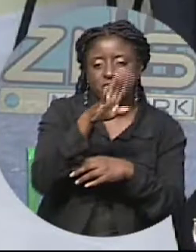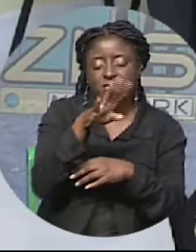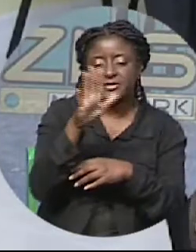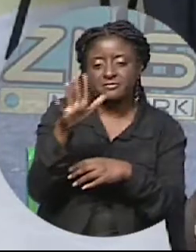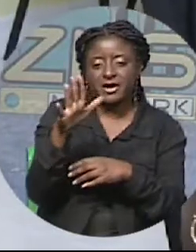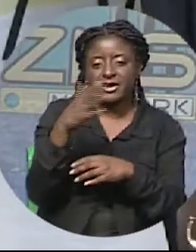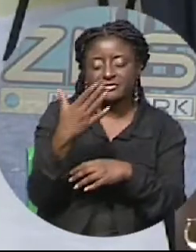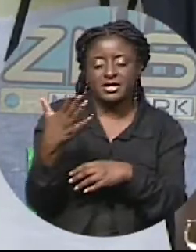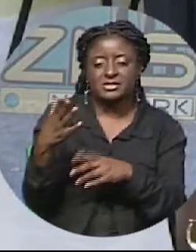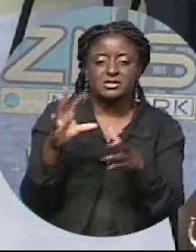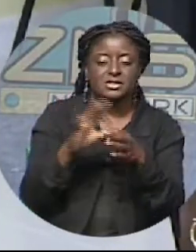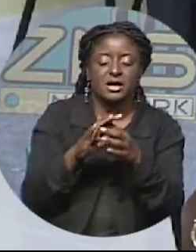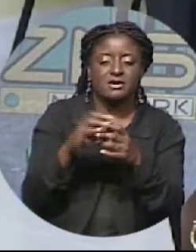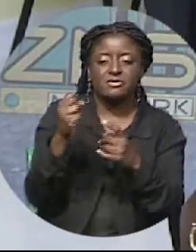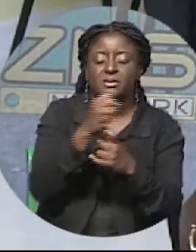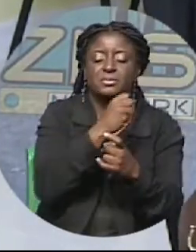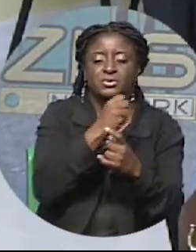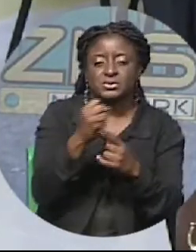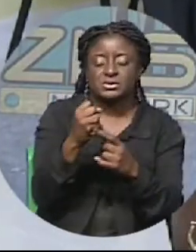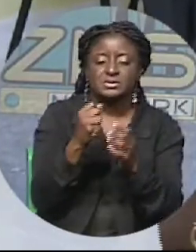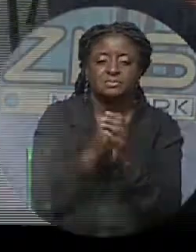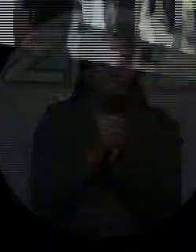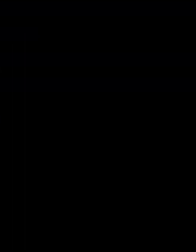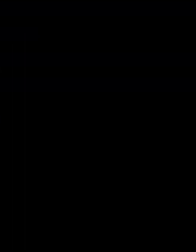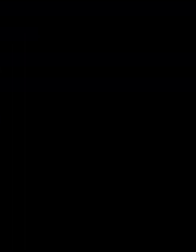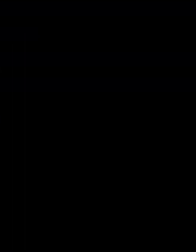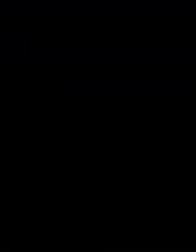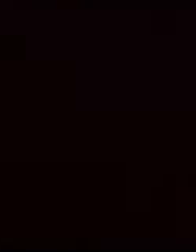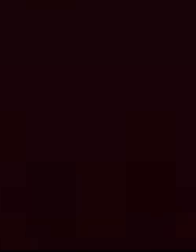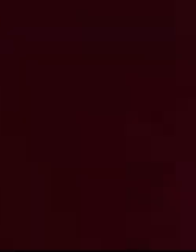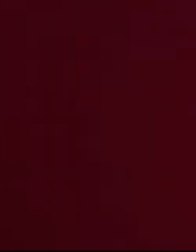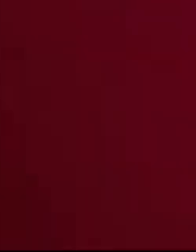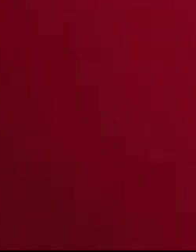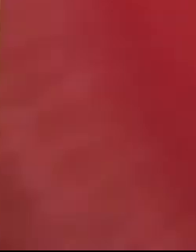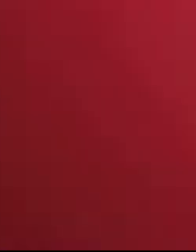Jimmy Swain, ZNS Network News.